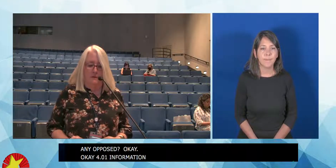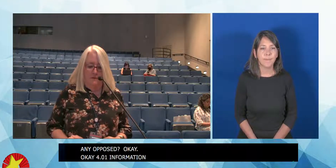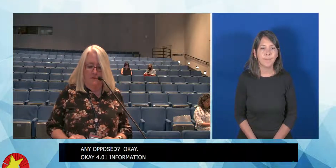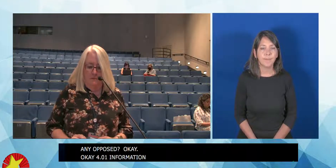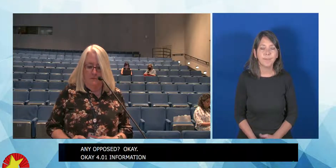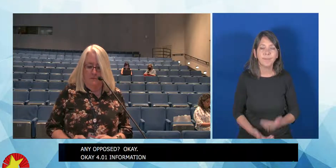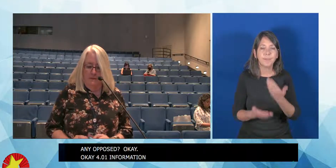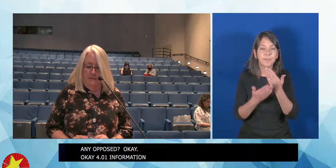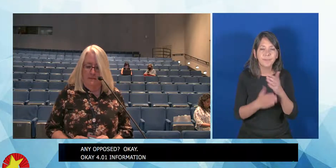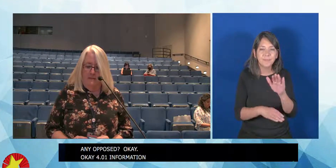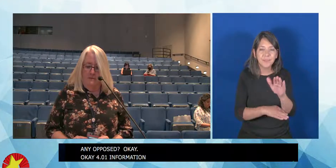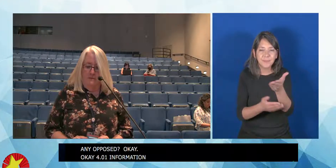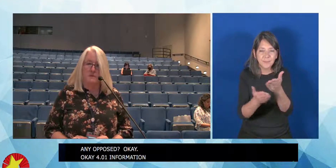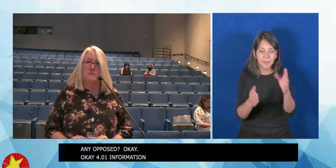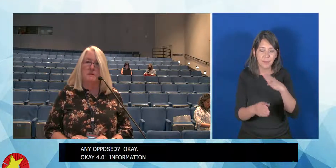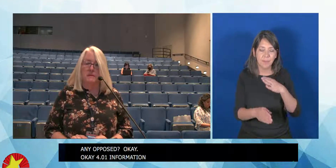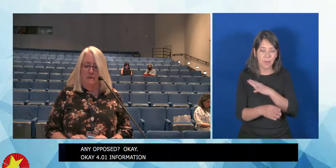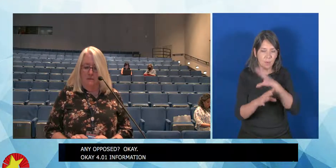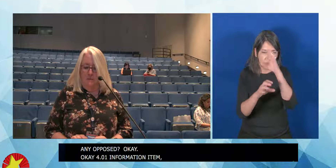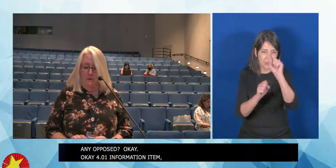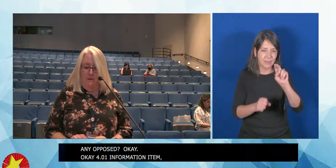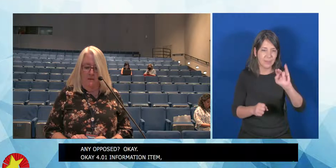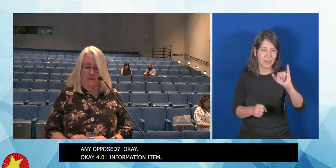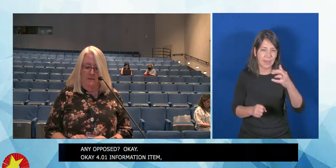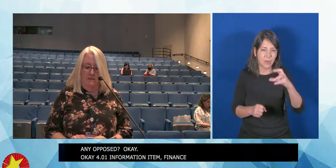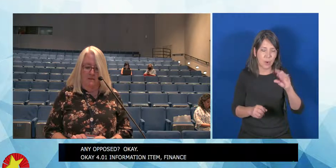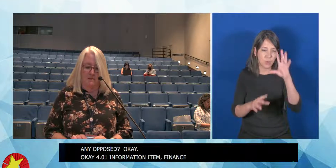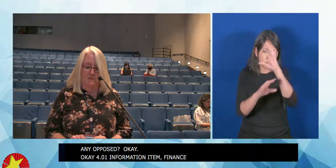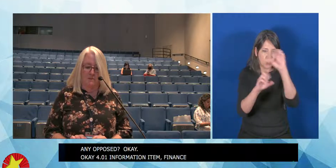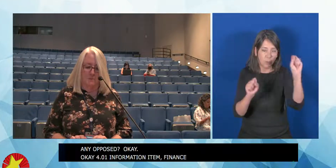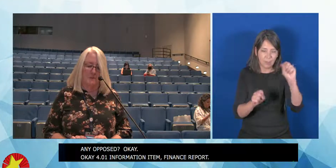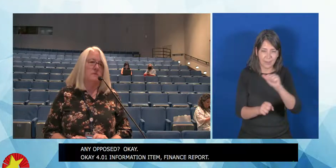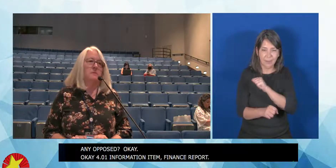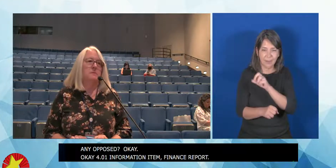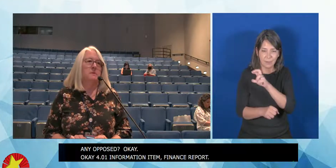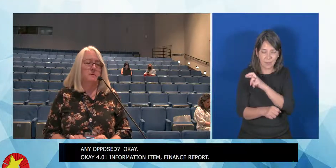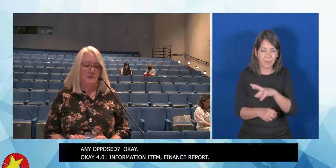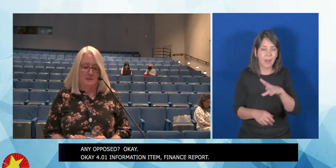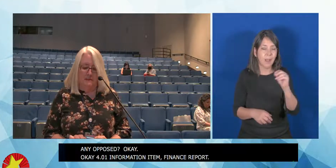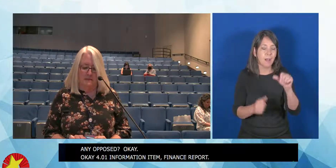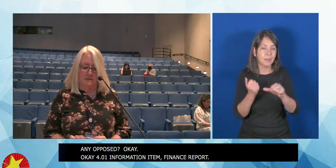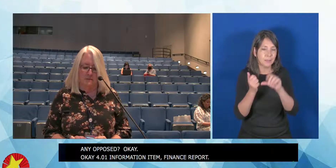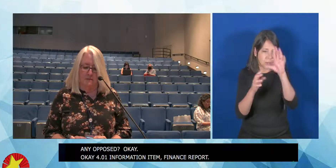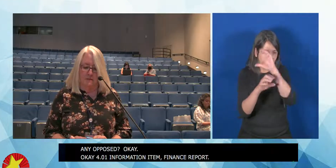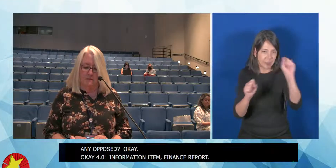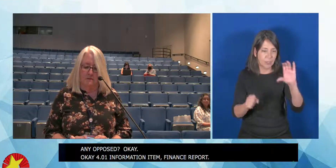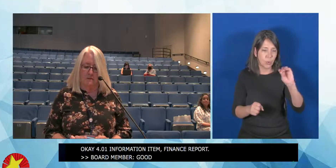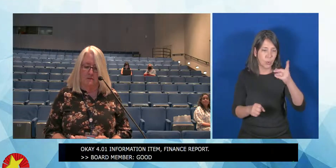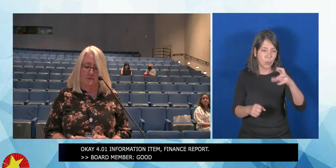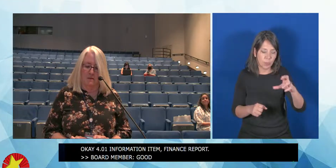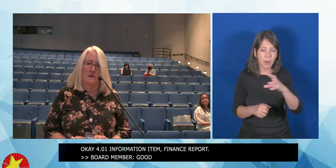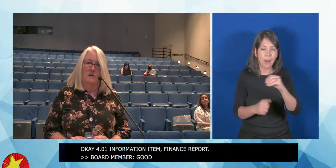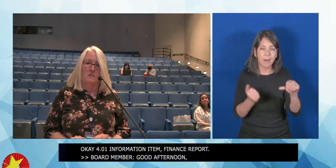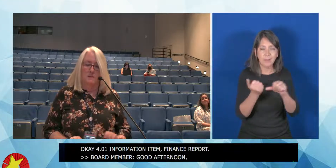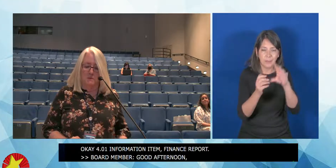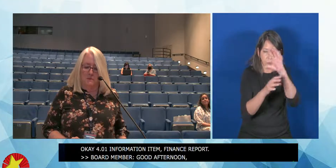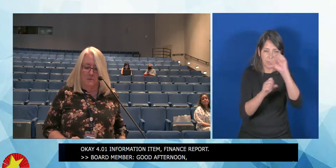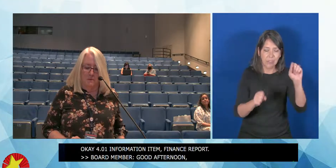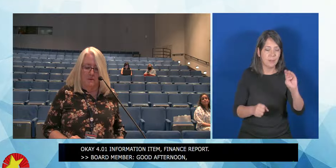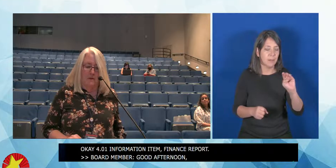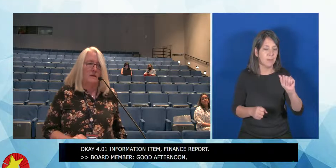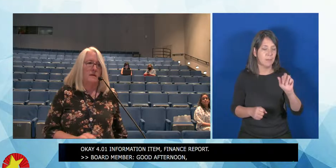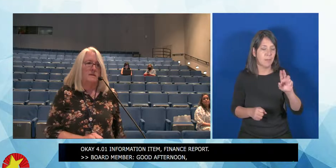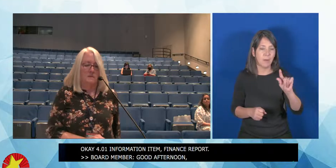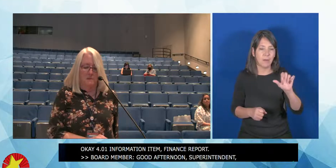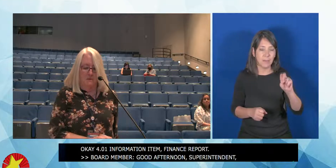Good afternoon, Board President Nigro, Superintendent Reichman, Assistant Superintendent Cooper, Assistant Superintendent Martin, members of the